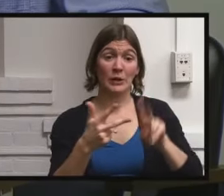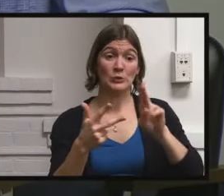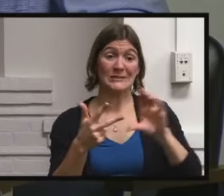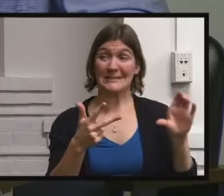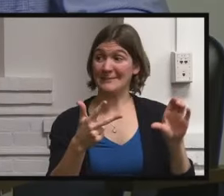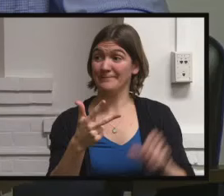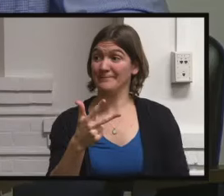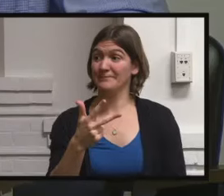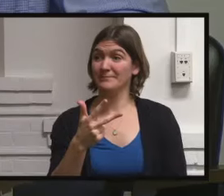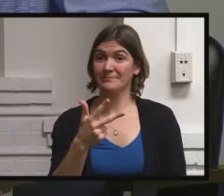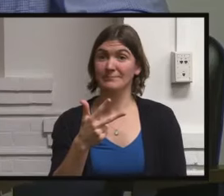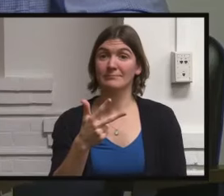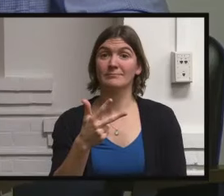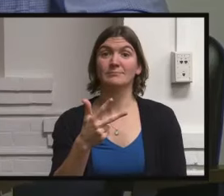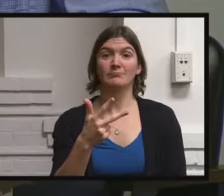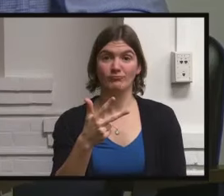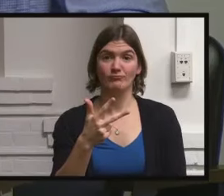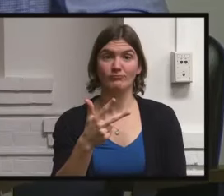position.